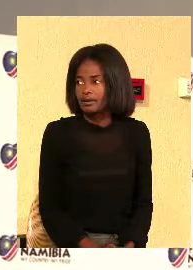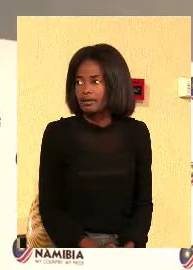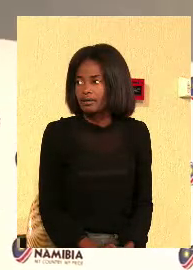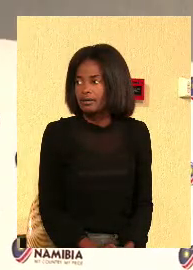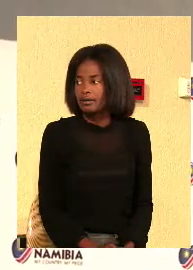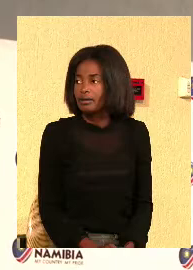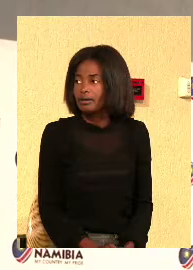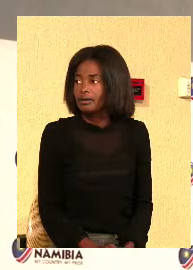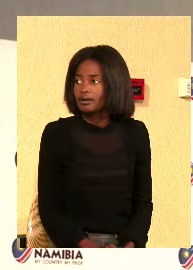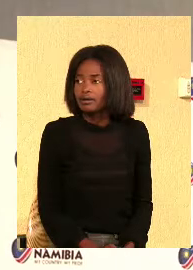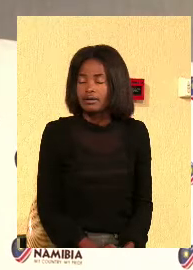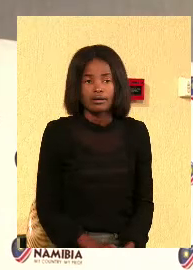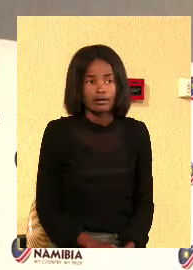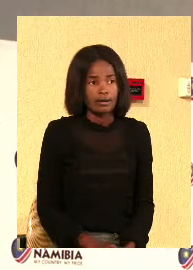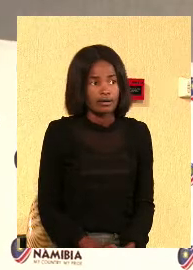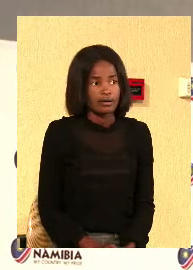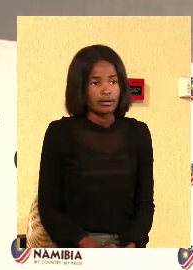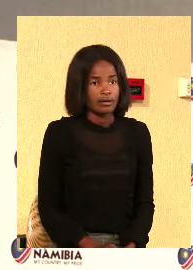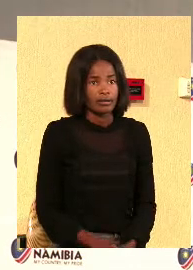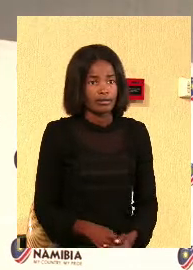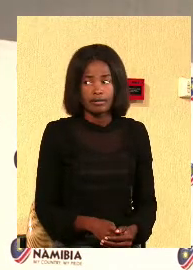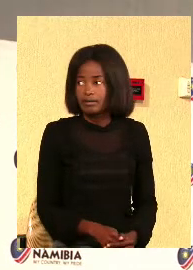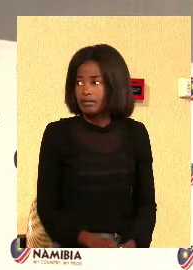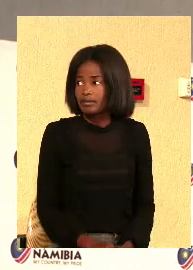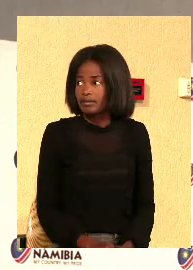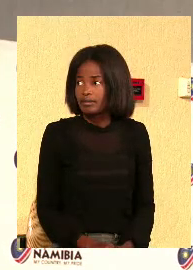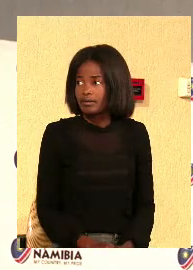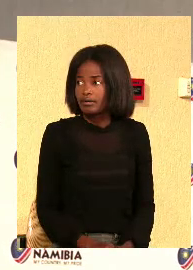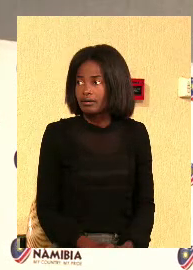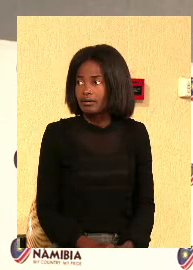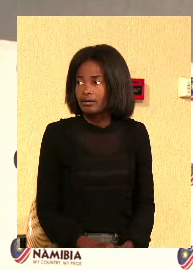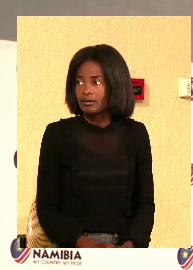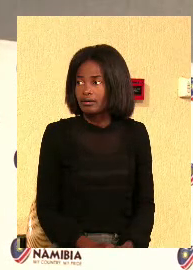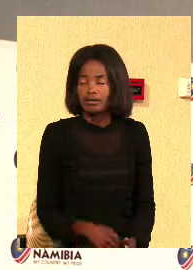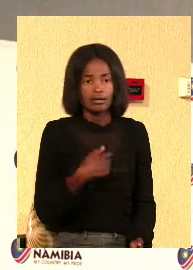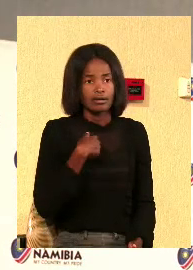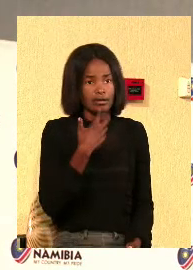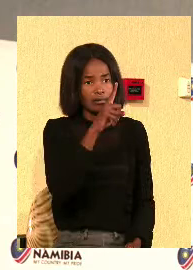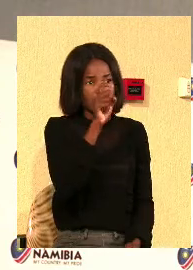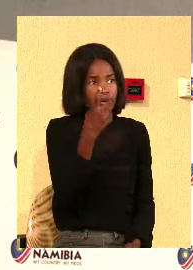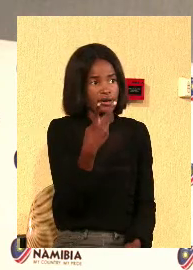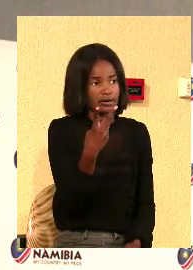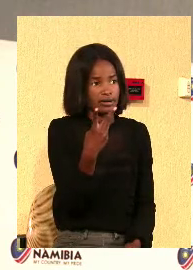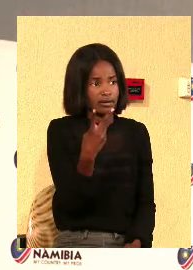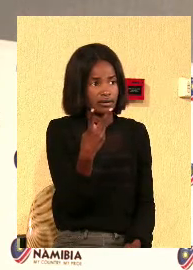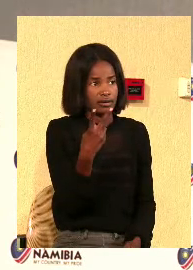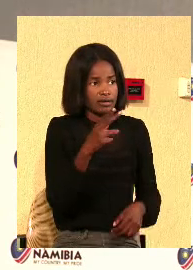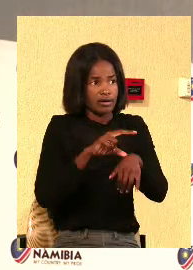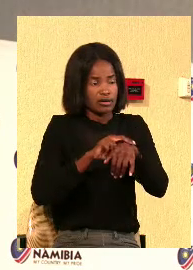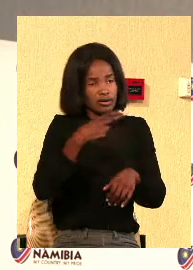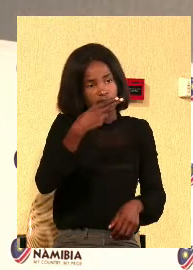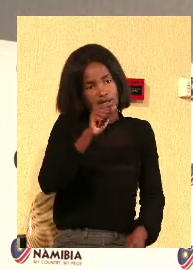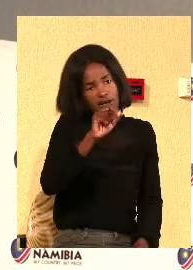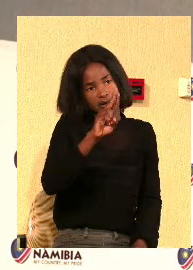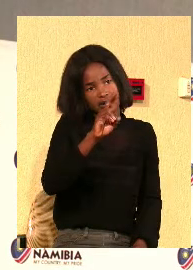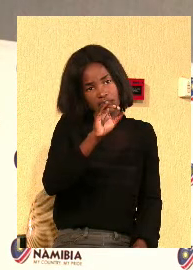Good afternoon. My name is Shamaine Gashihewe. I'm a journalist with the Namibian newspaper. I have two questions. One for Dr. Haufiku. I wanted to